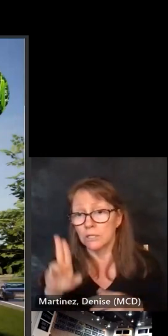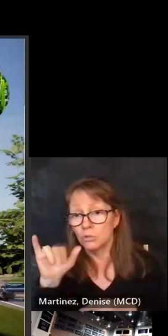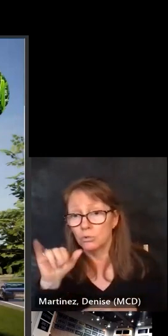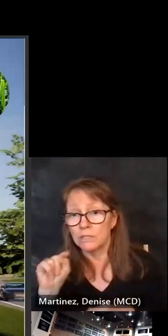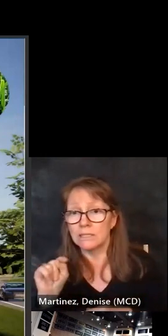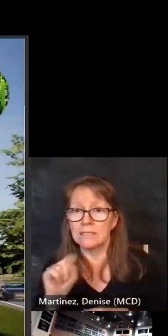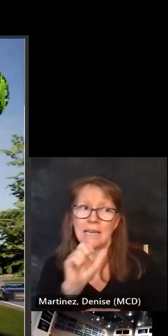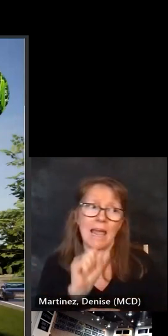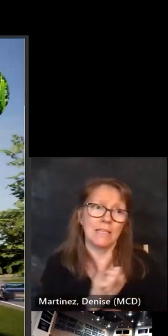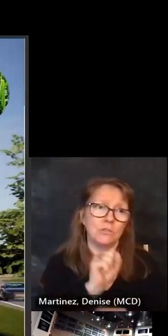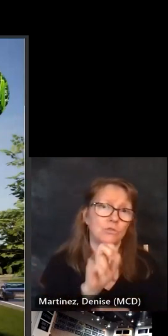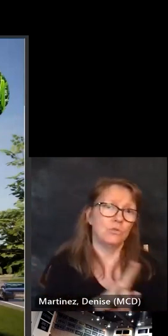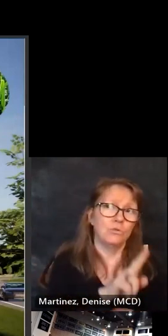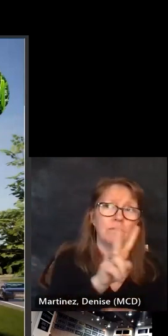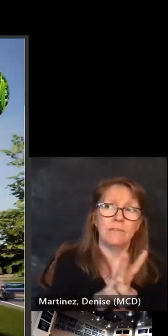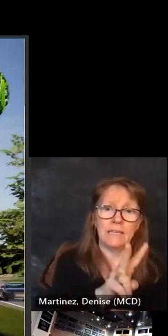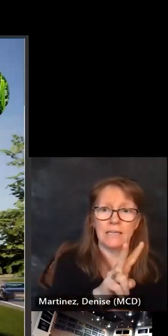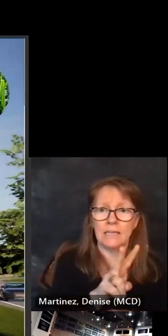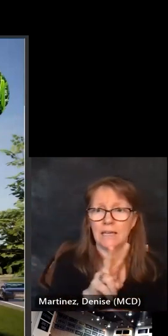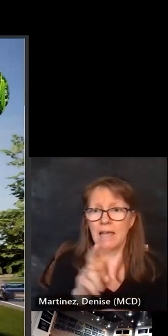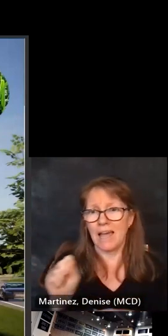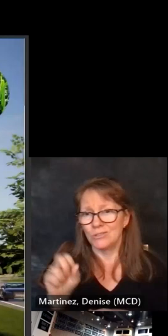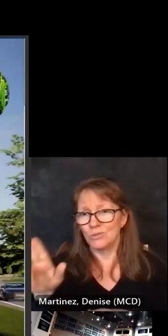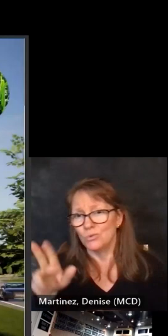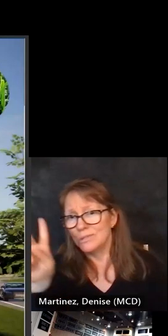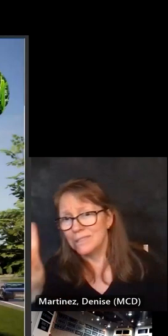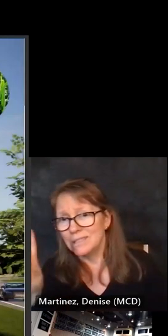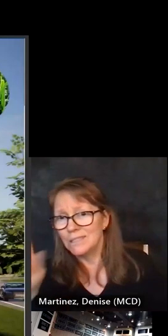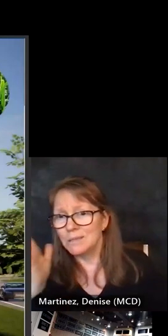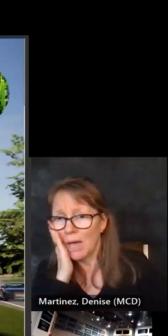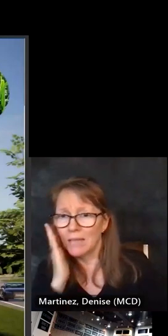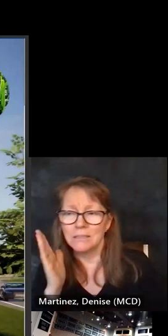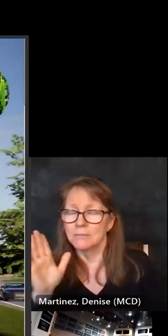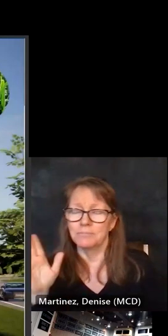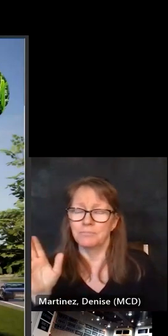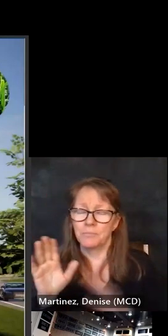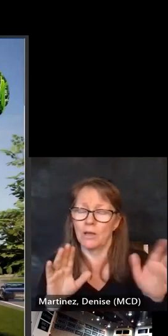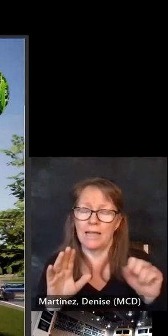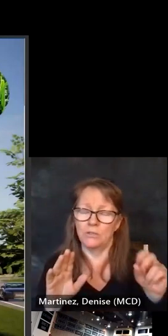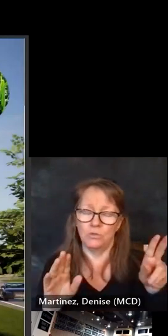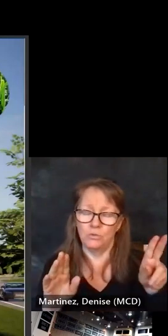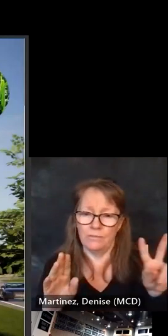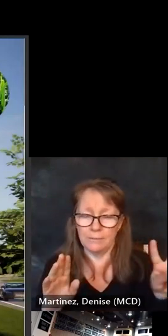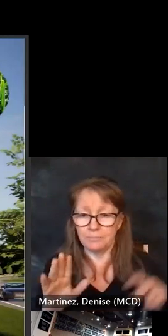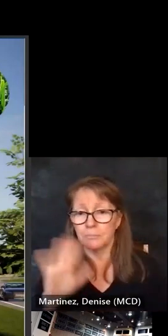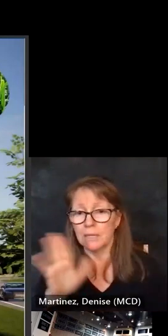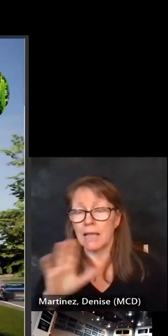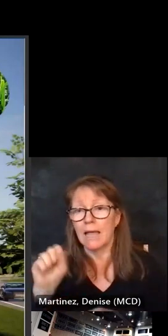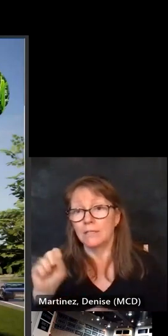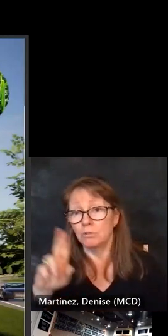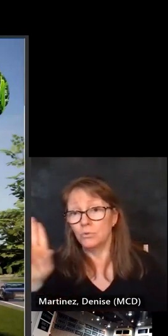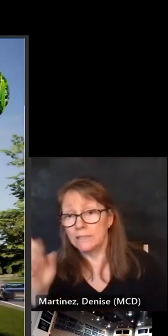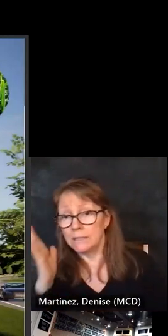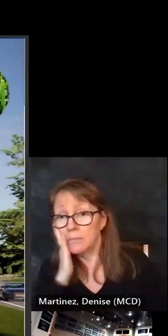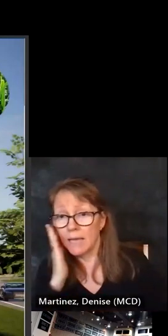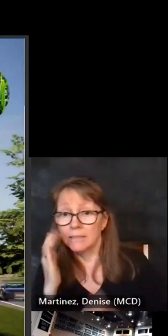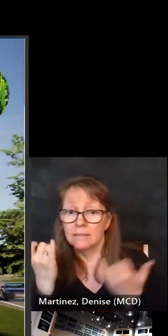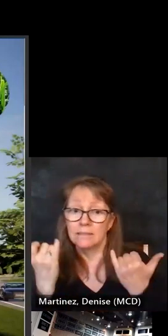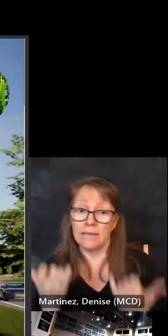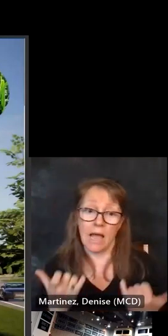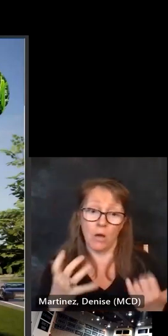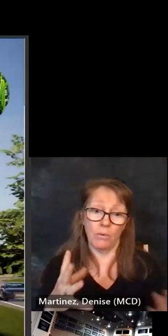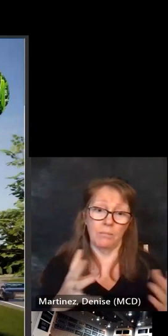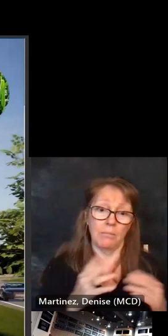and SUD beds, which is substance use disorder beds. And we've welcomed this massive bus garage and